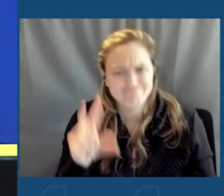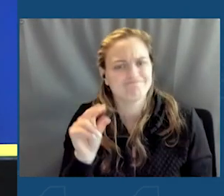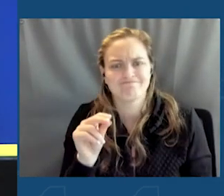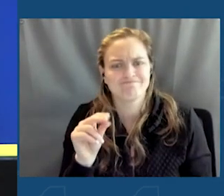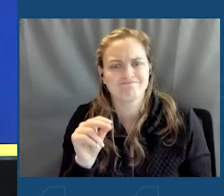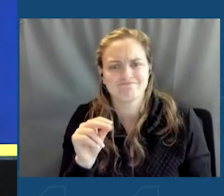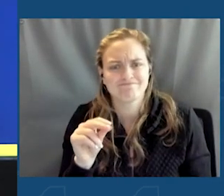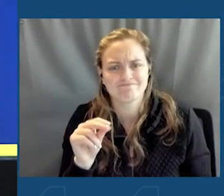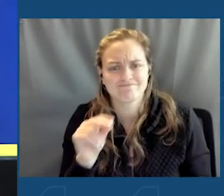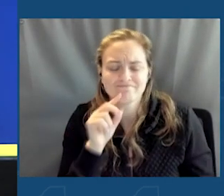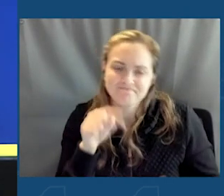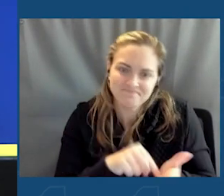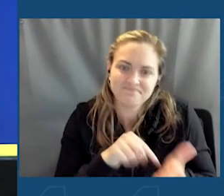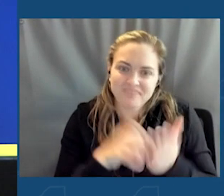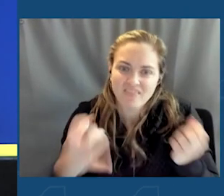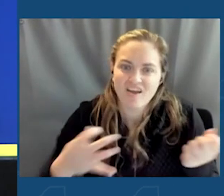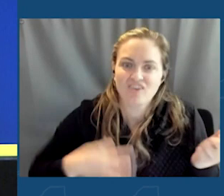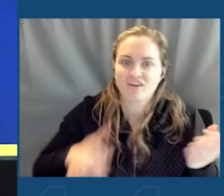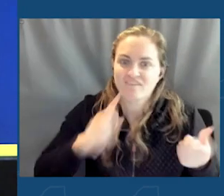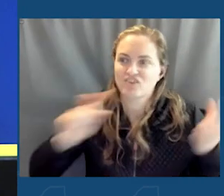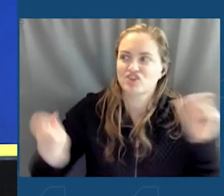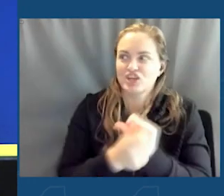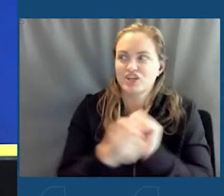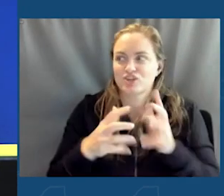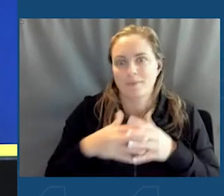lot of credit for changing American history.